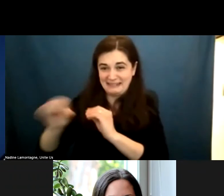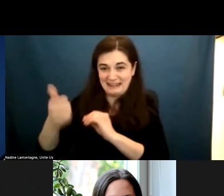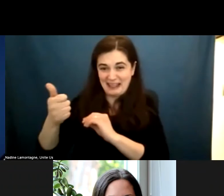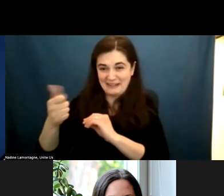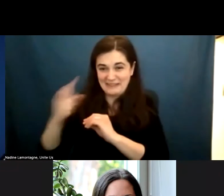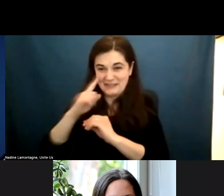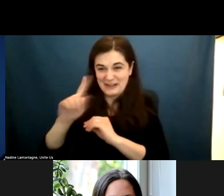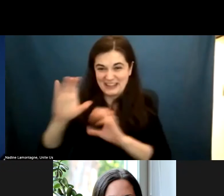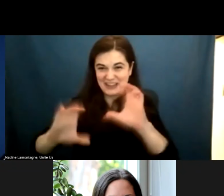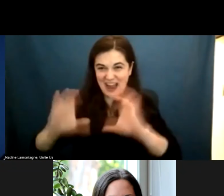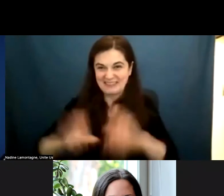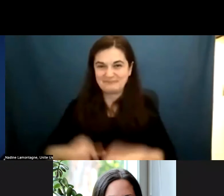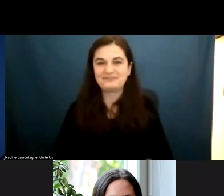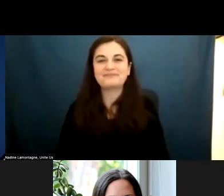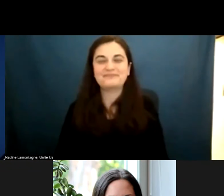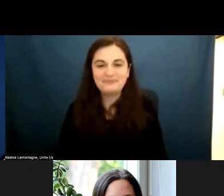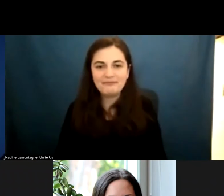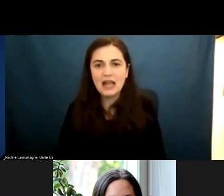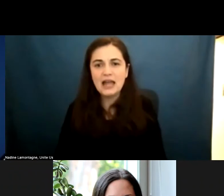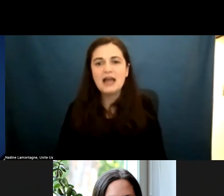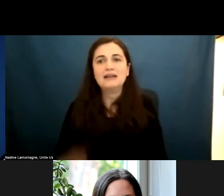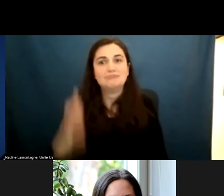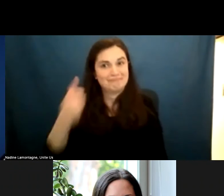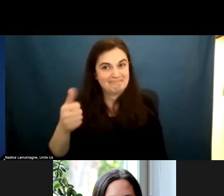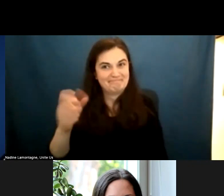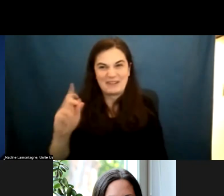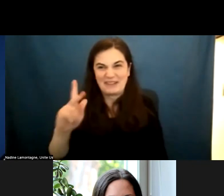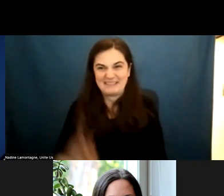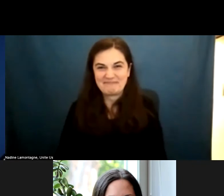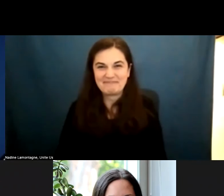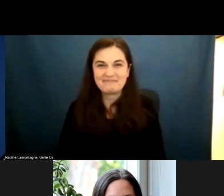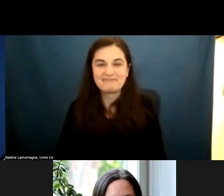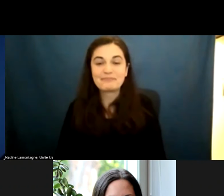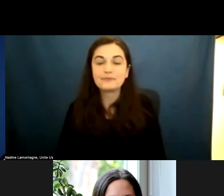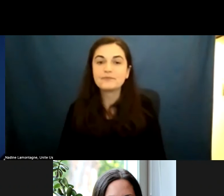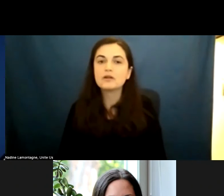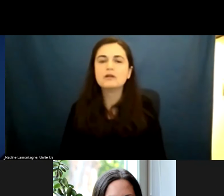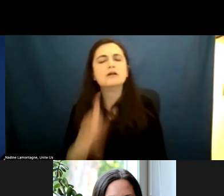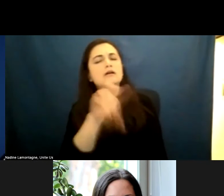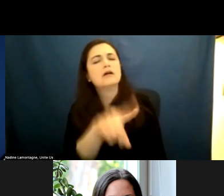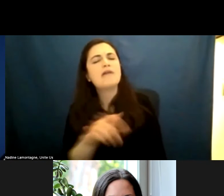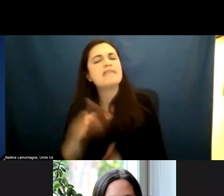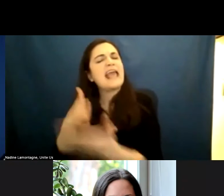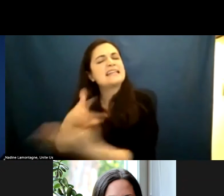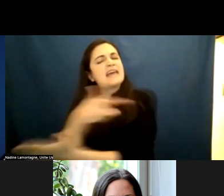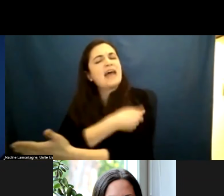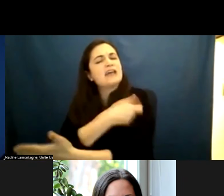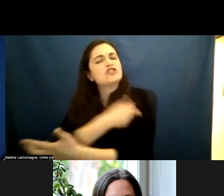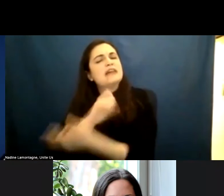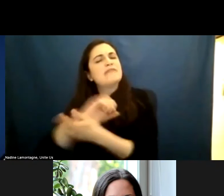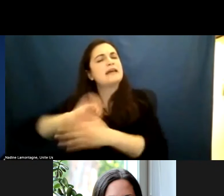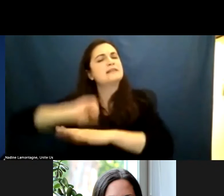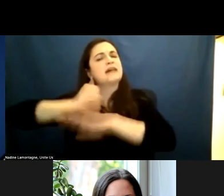There is a question about whether we got a thumbs up. All right. Have the anti-vaxxers taken positions against